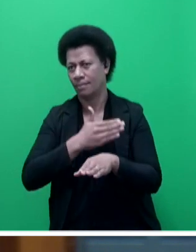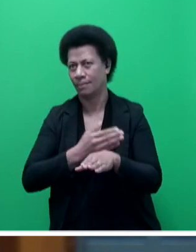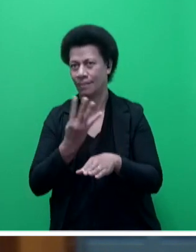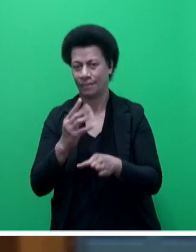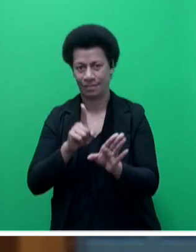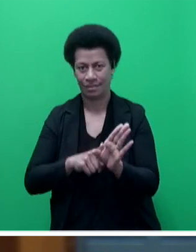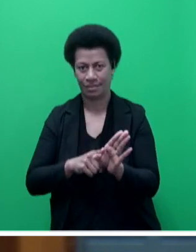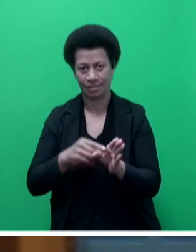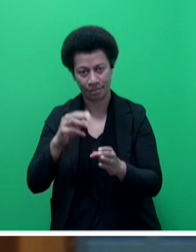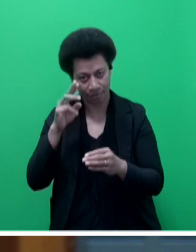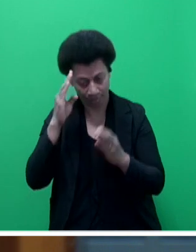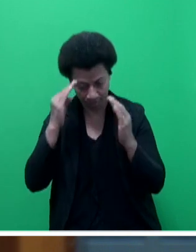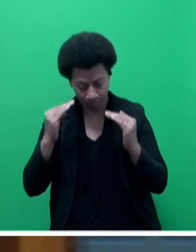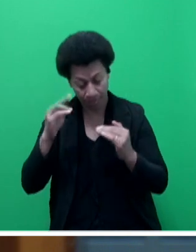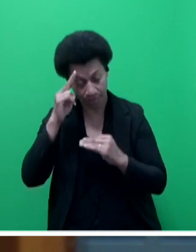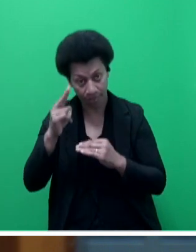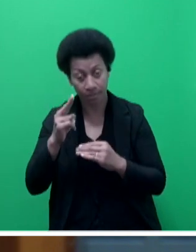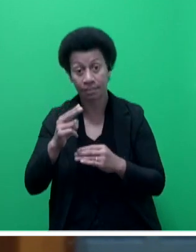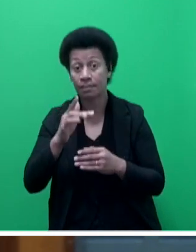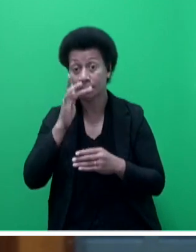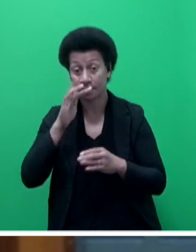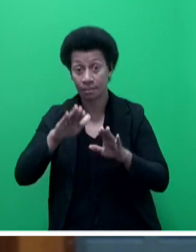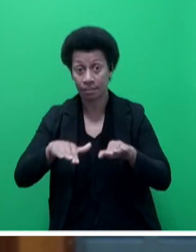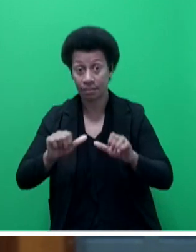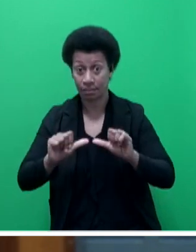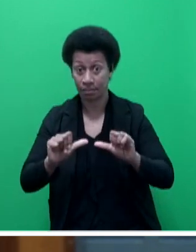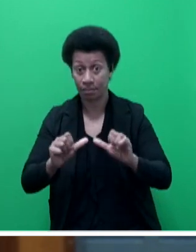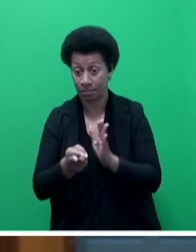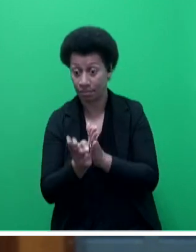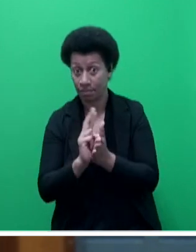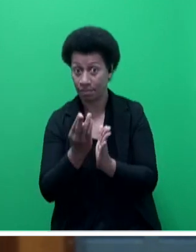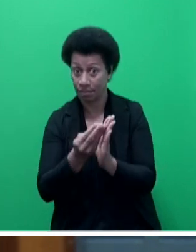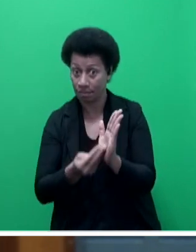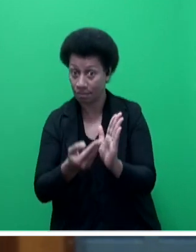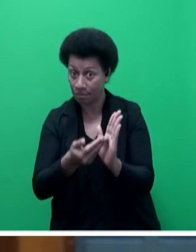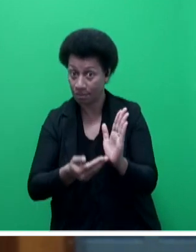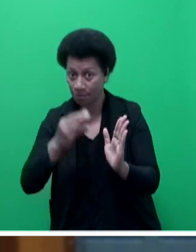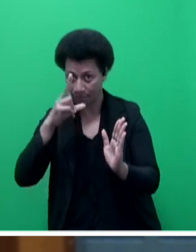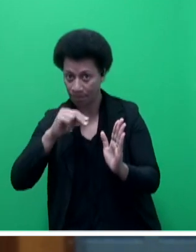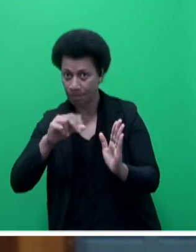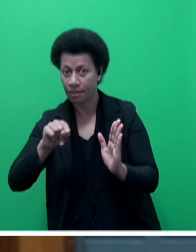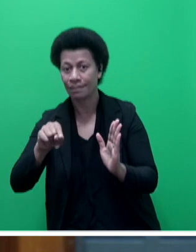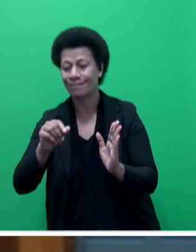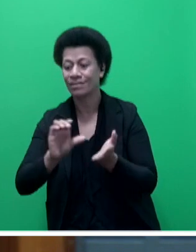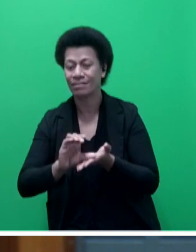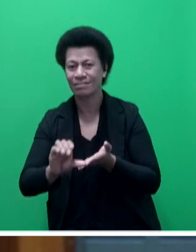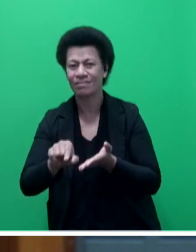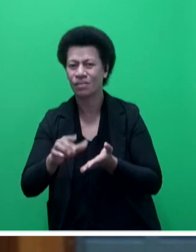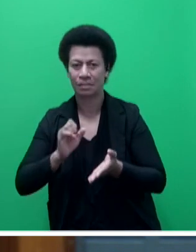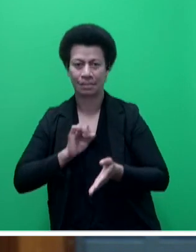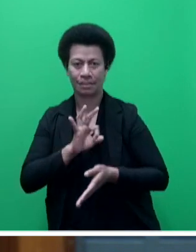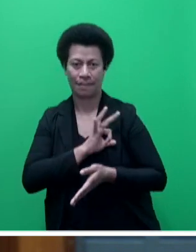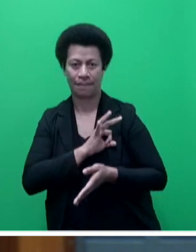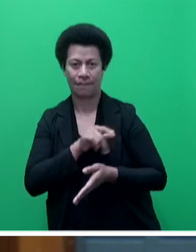I conclude by saying that child protection allocation in the revised budget is an enabling allocation for the welfare officers